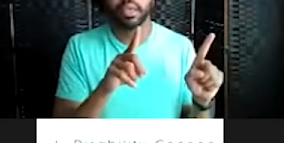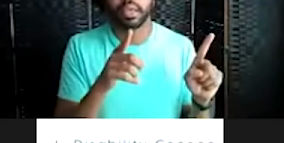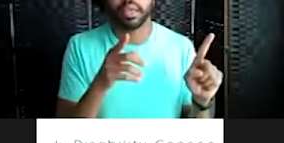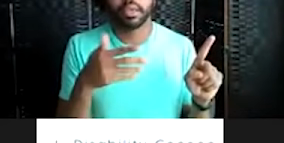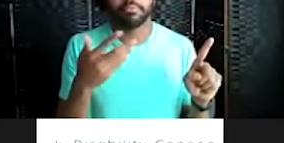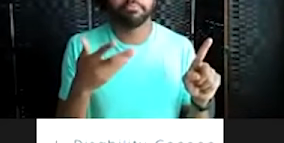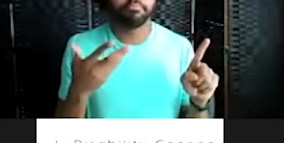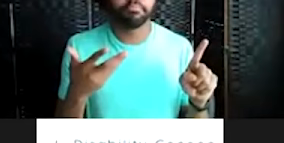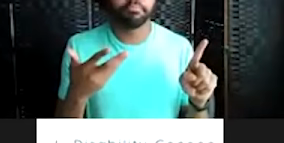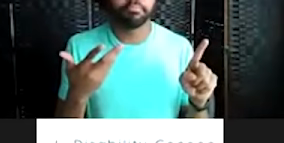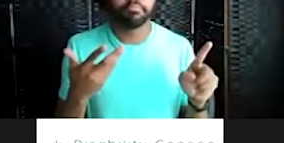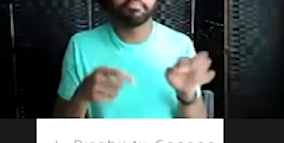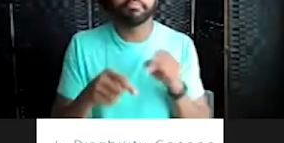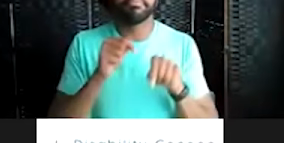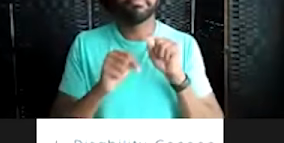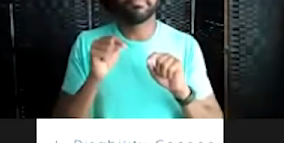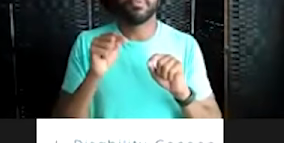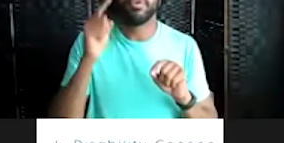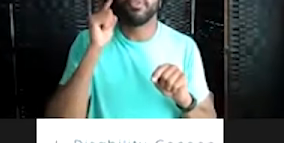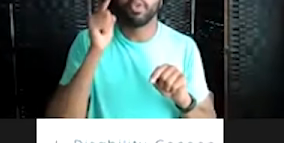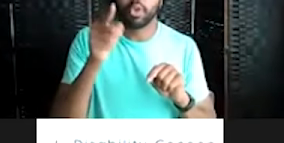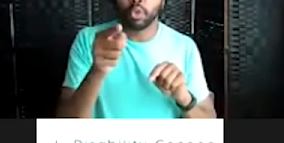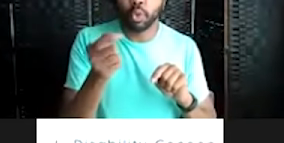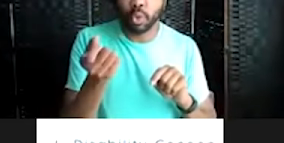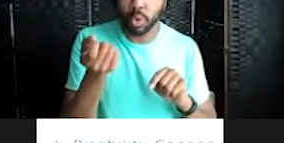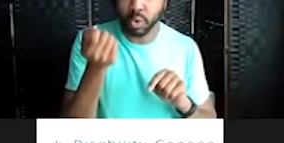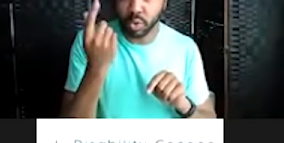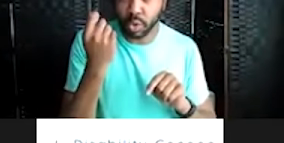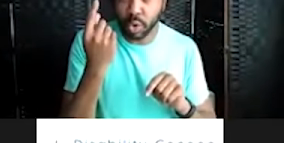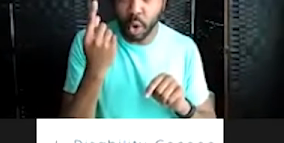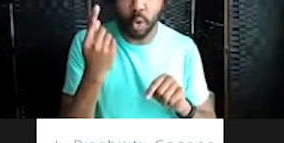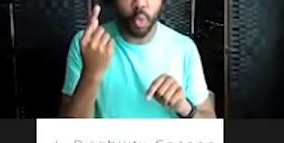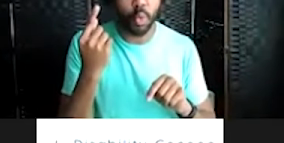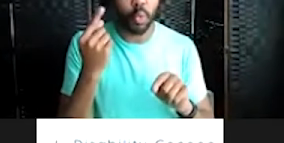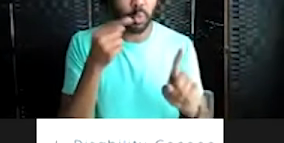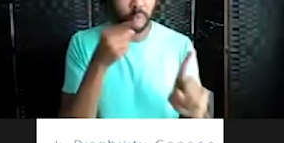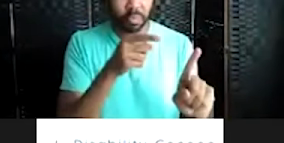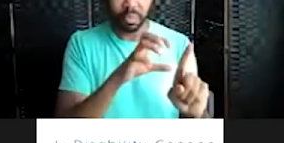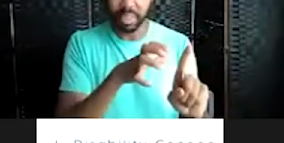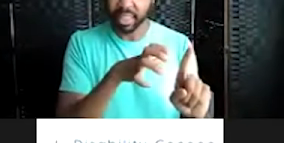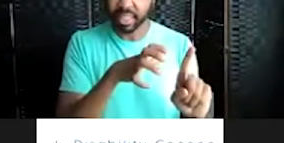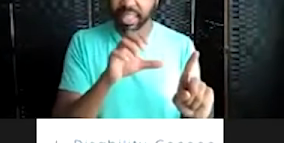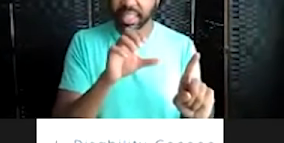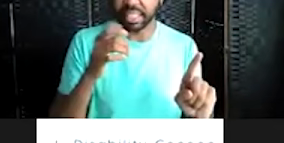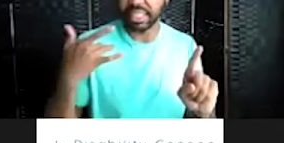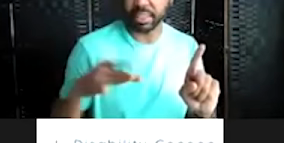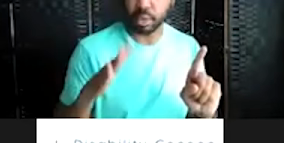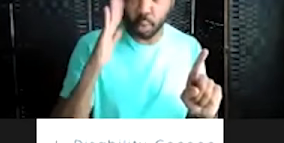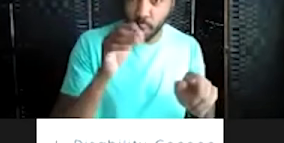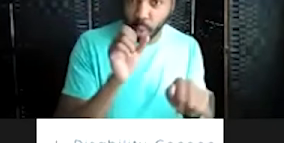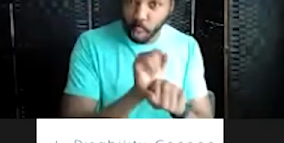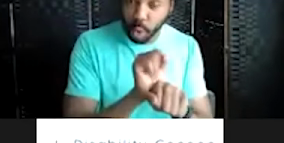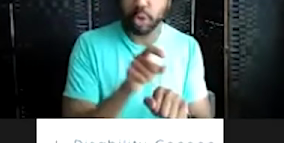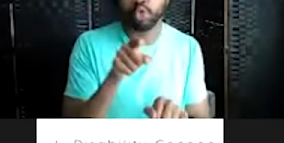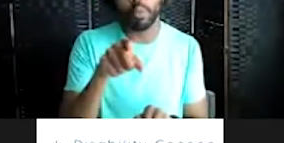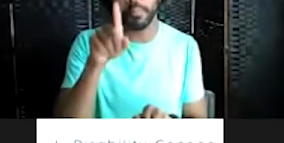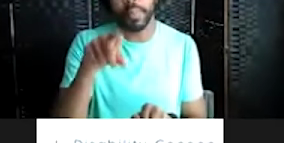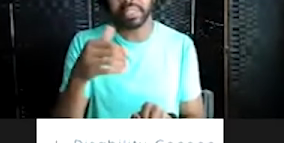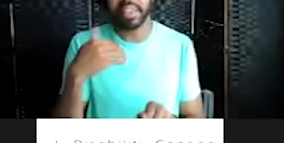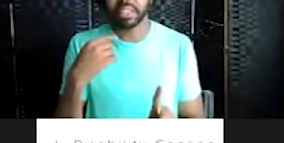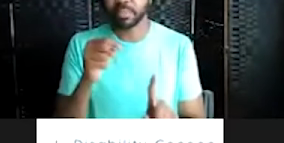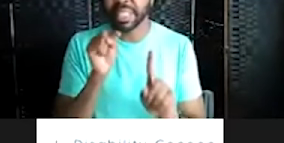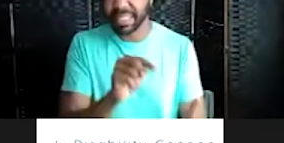in order to know if that's going to work, you would have to have a specific type of